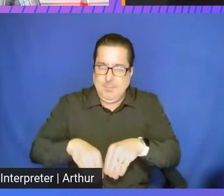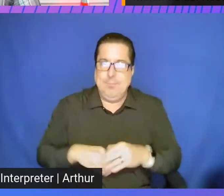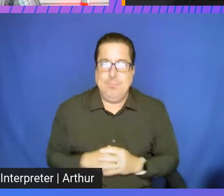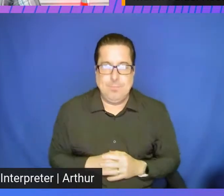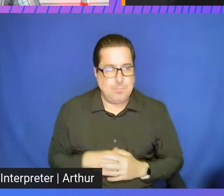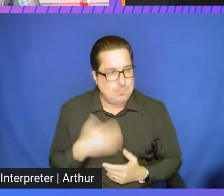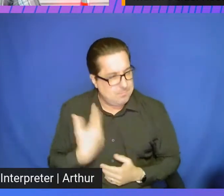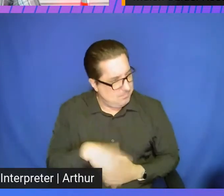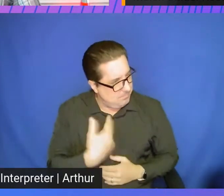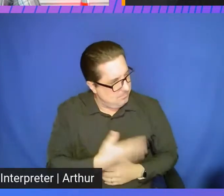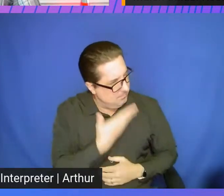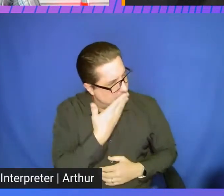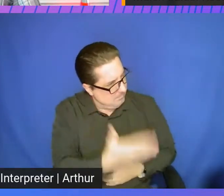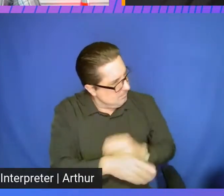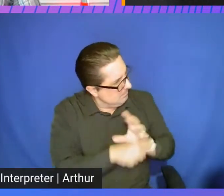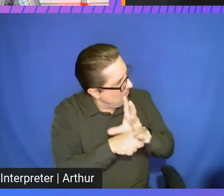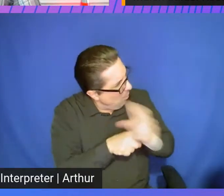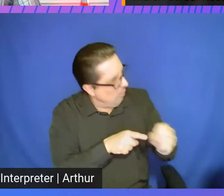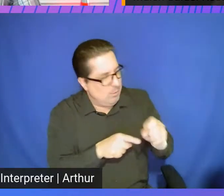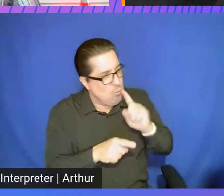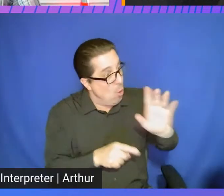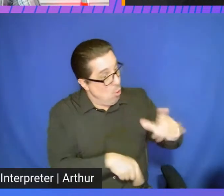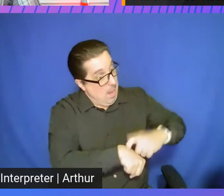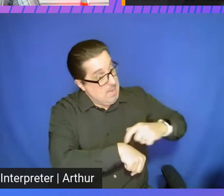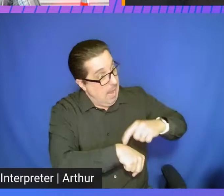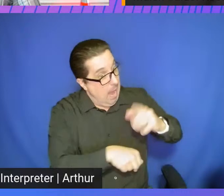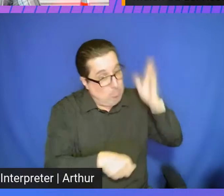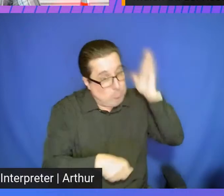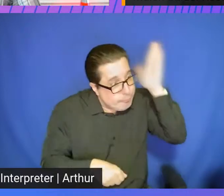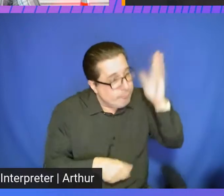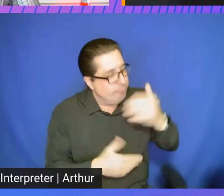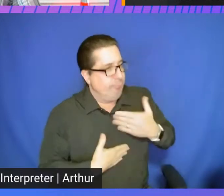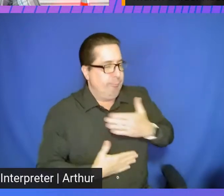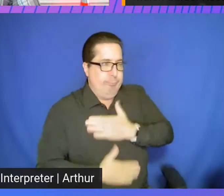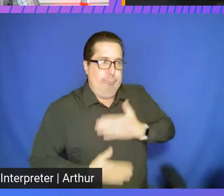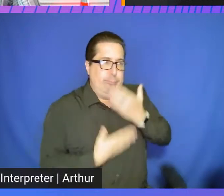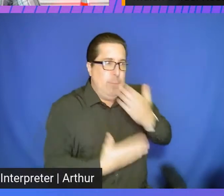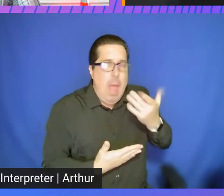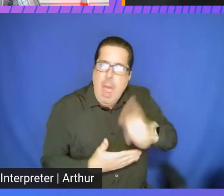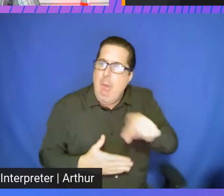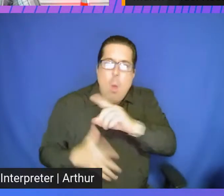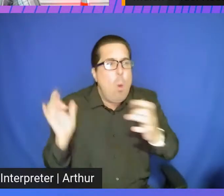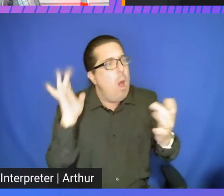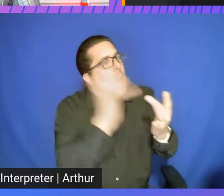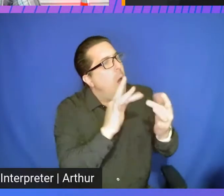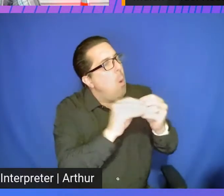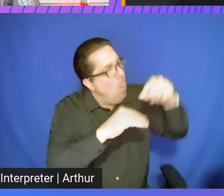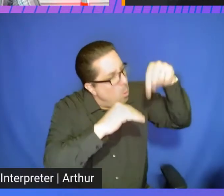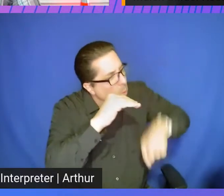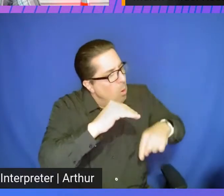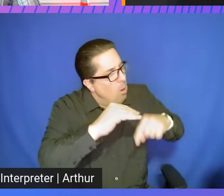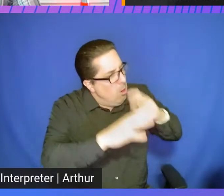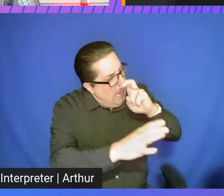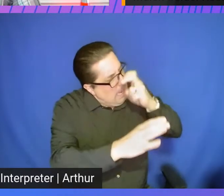thank you for your time today. If anybody would like to contact you, reach out to you, speak to you more, dive into your